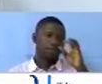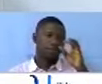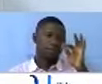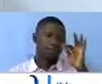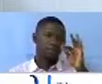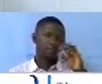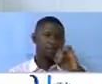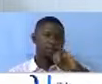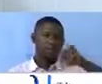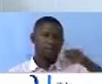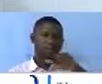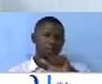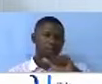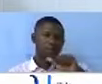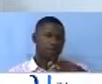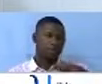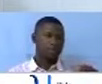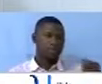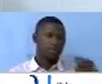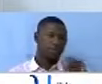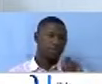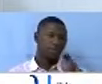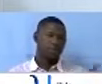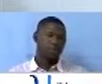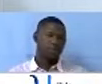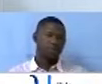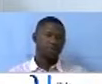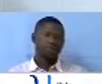ben Mr. Barry